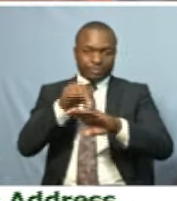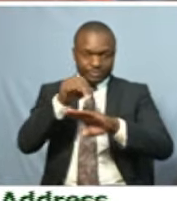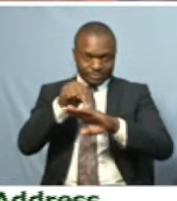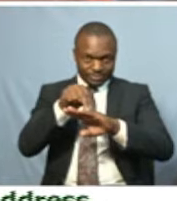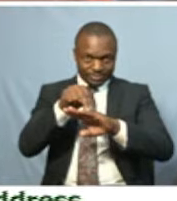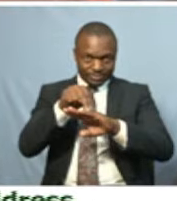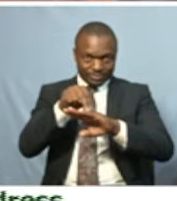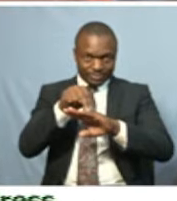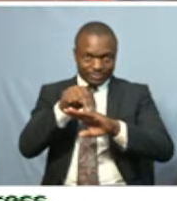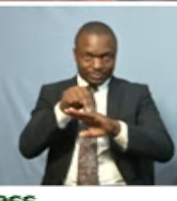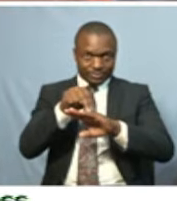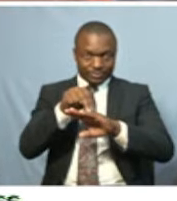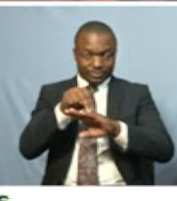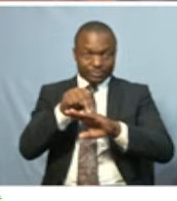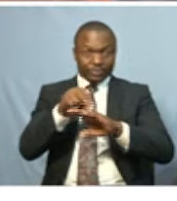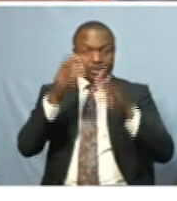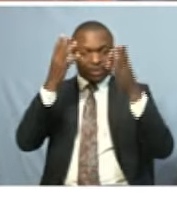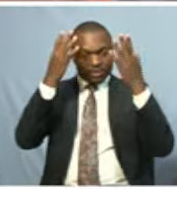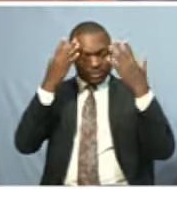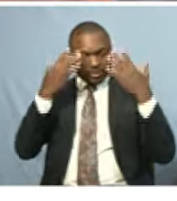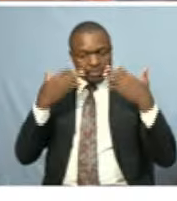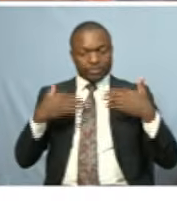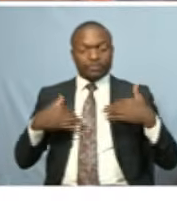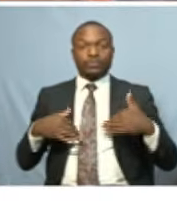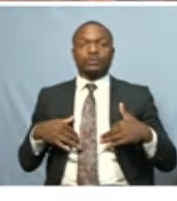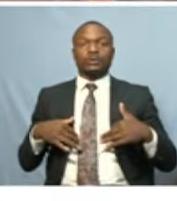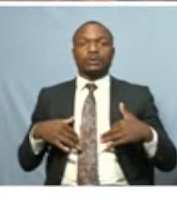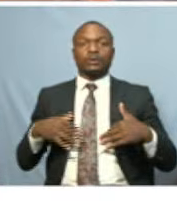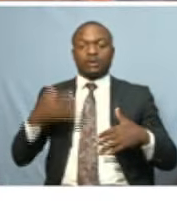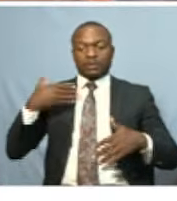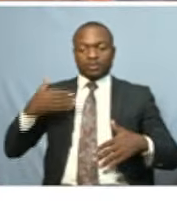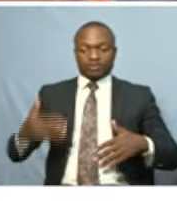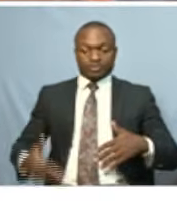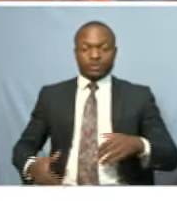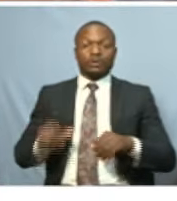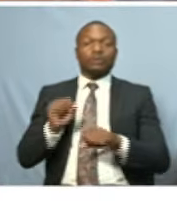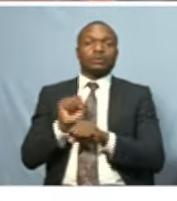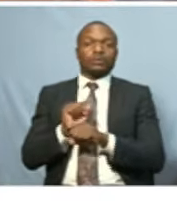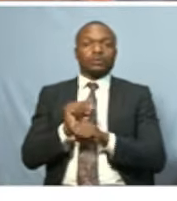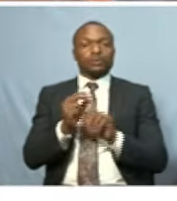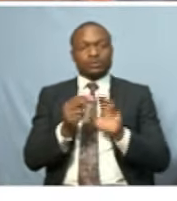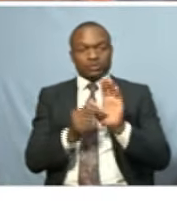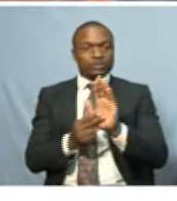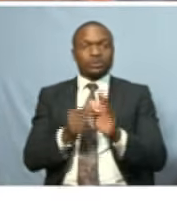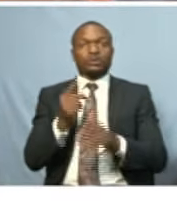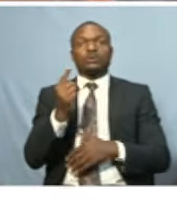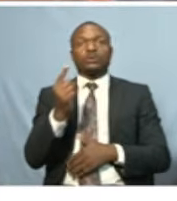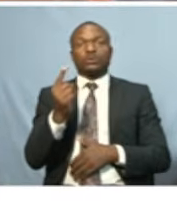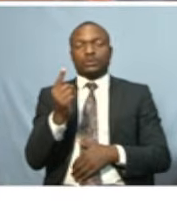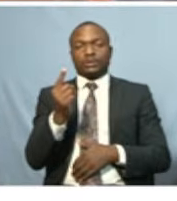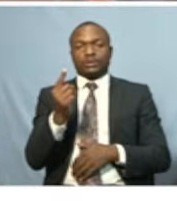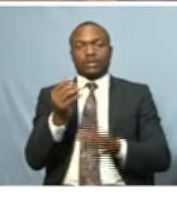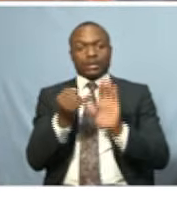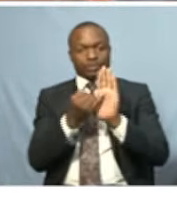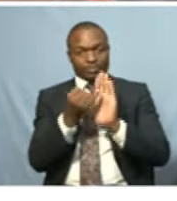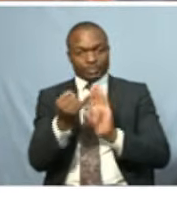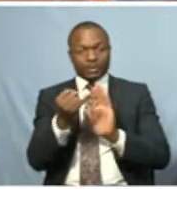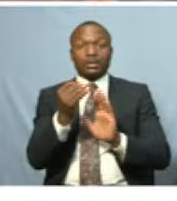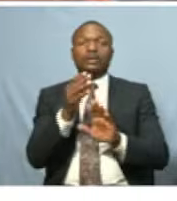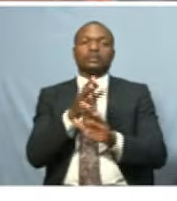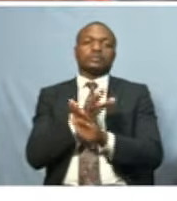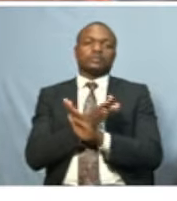Yet, when they wear the uniform of service, they represent only one identity, and that is